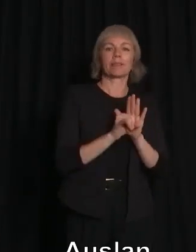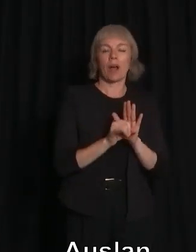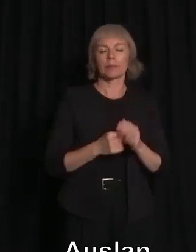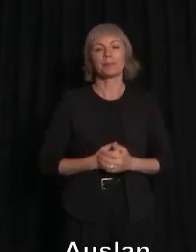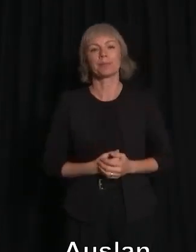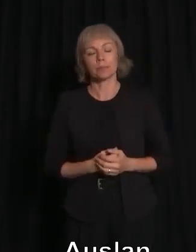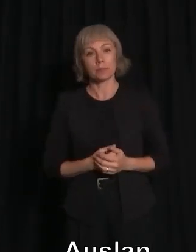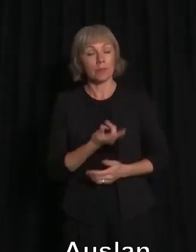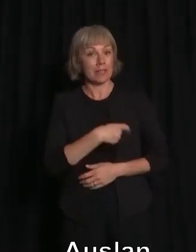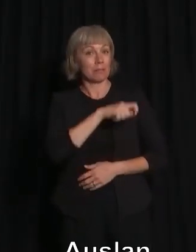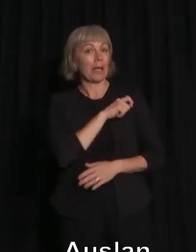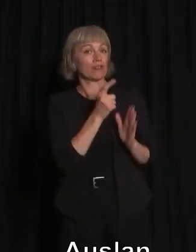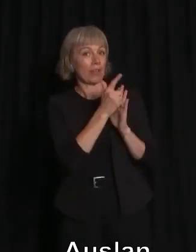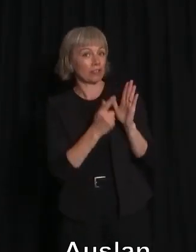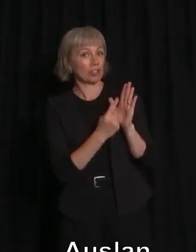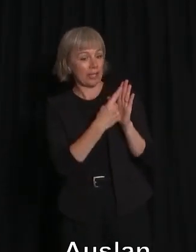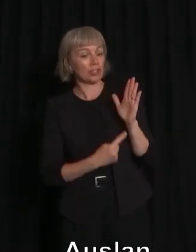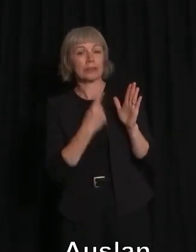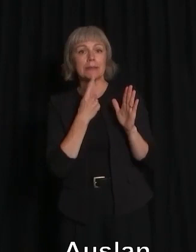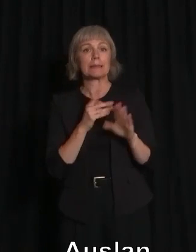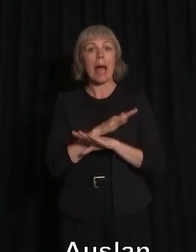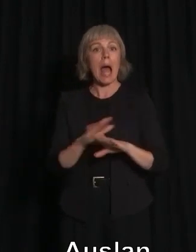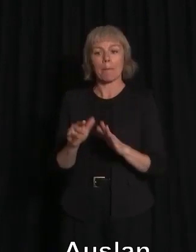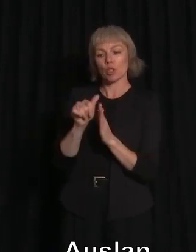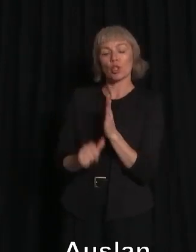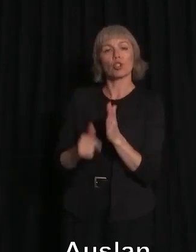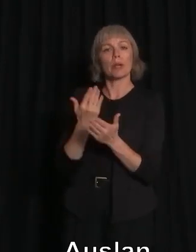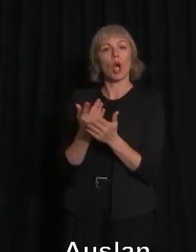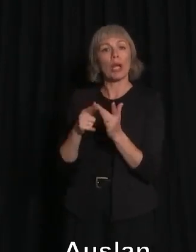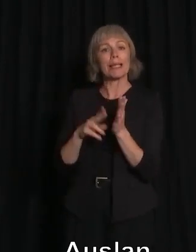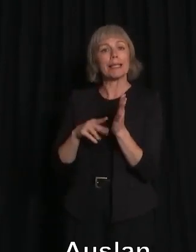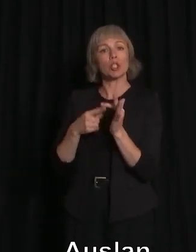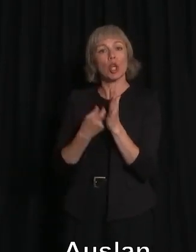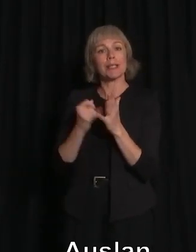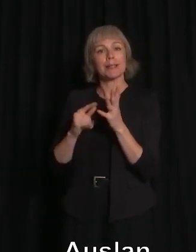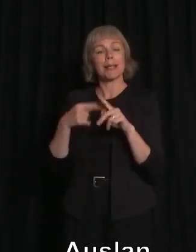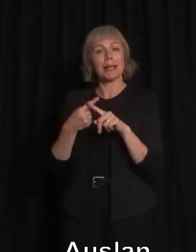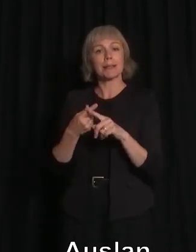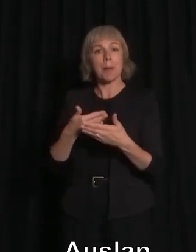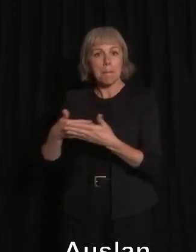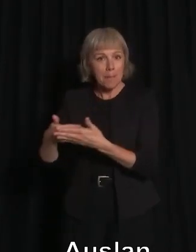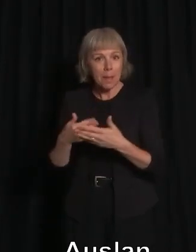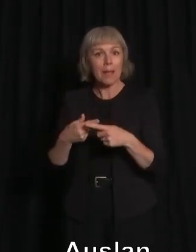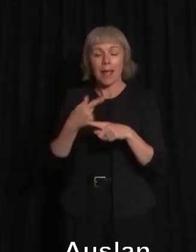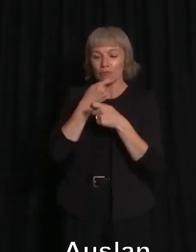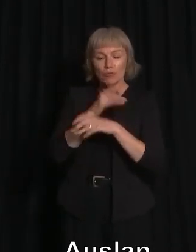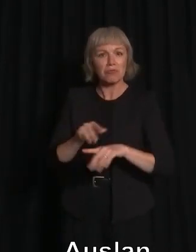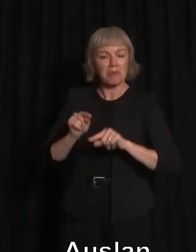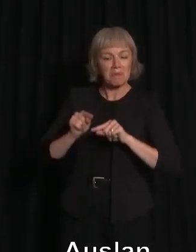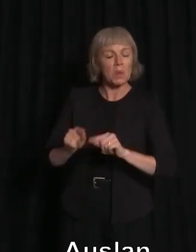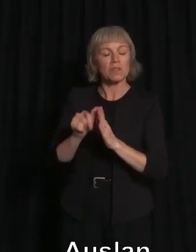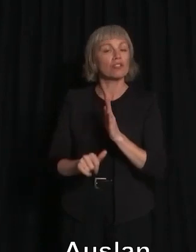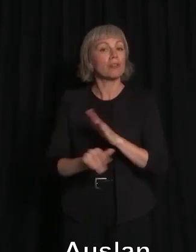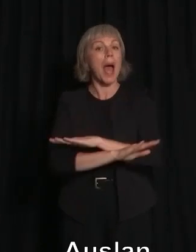The Spanish legislation also bans surgeries on intersex infants and children, reminding us